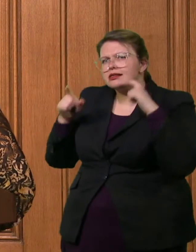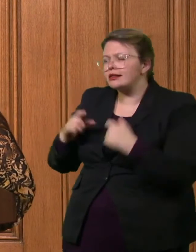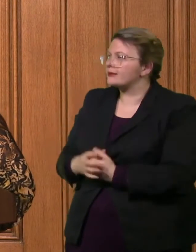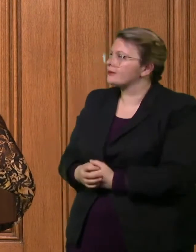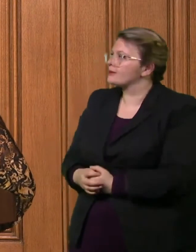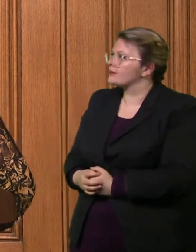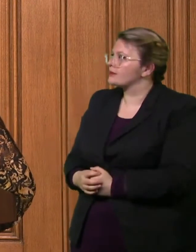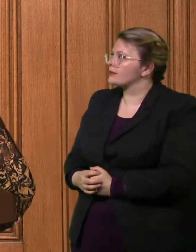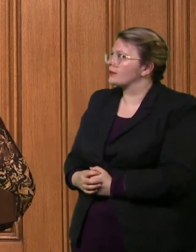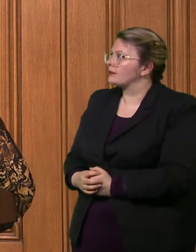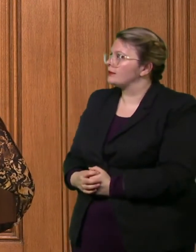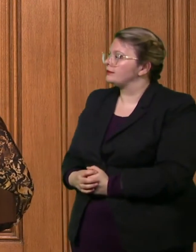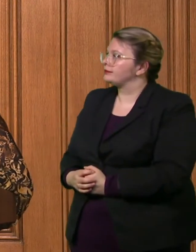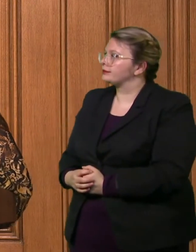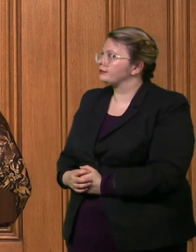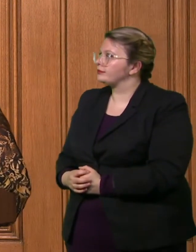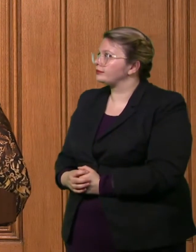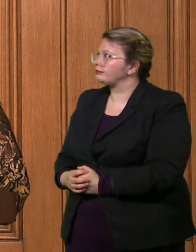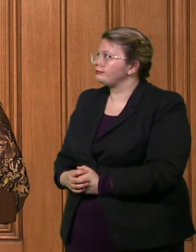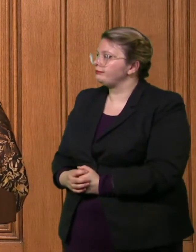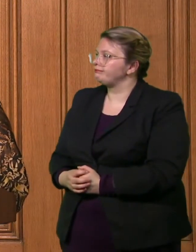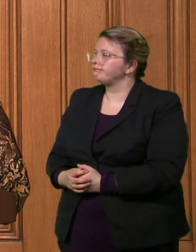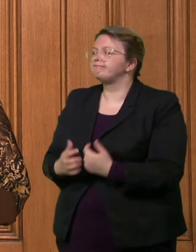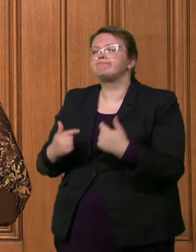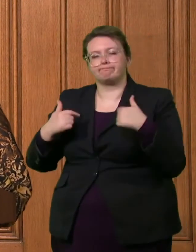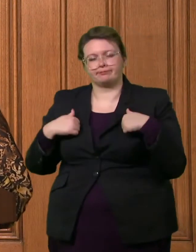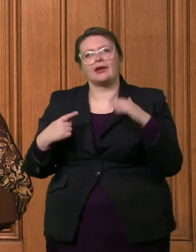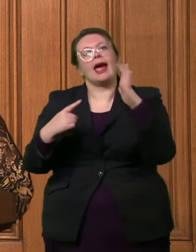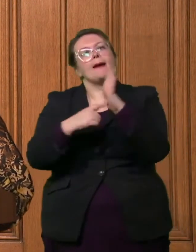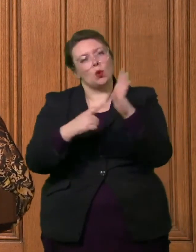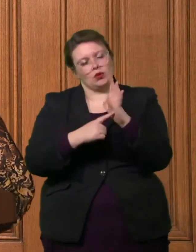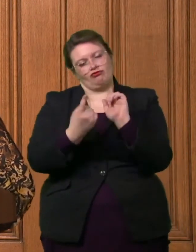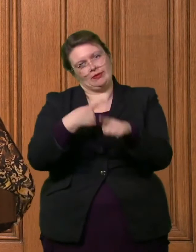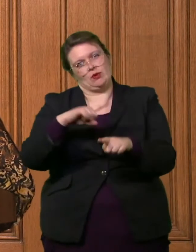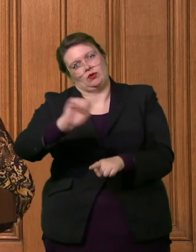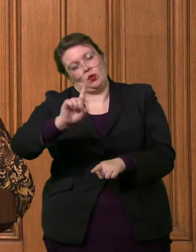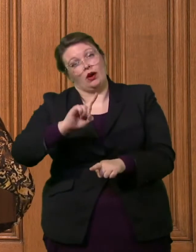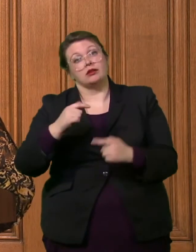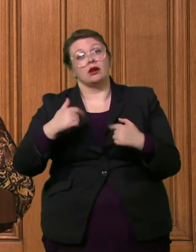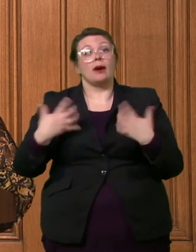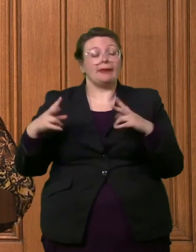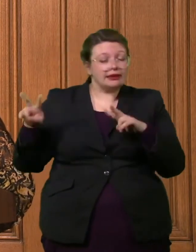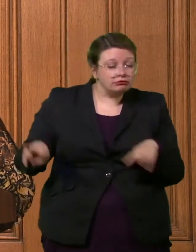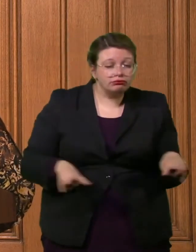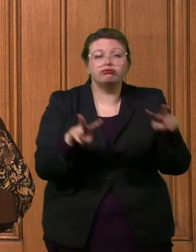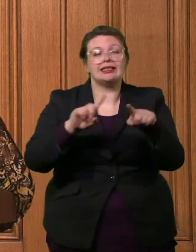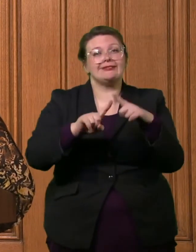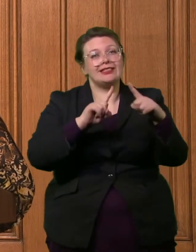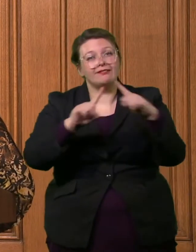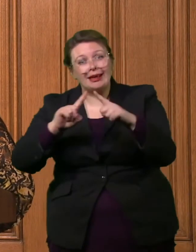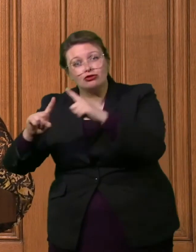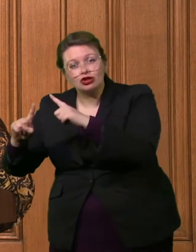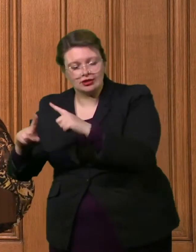say is that we've looked and reviewed the data and the evidence on this. School children have the lower amount of infection, especially primary school